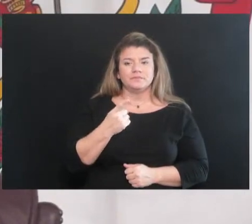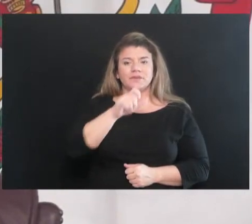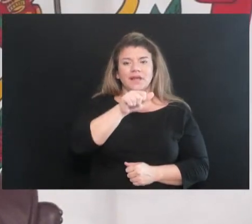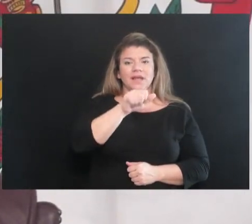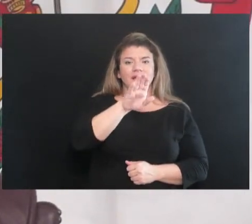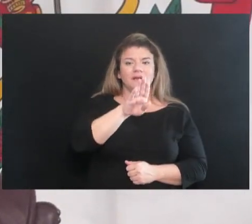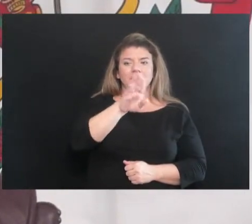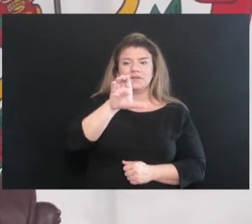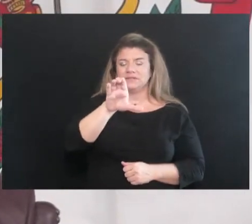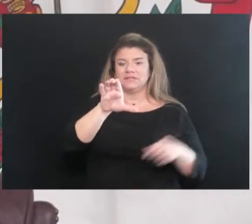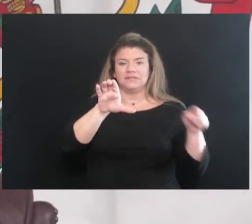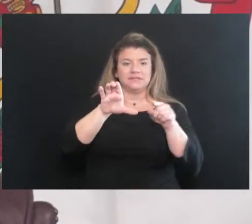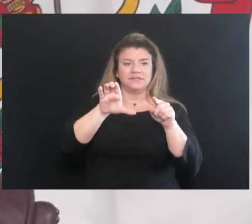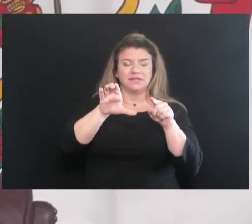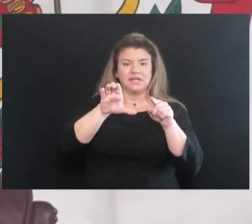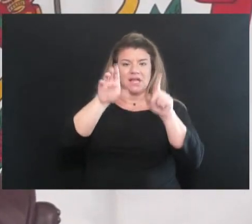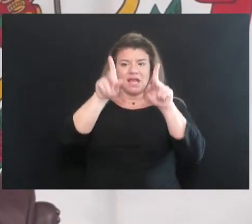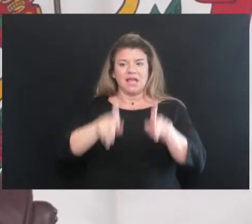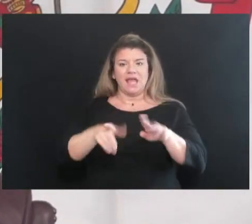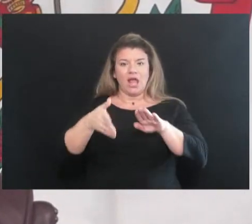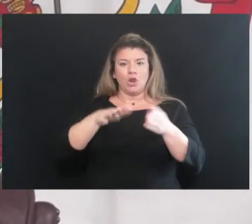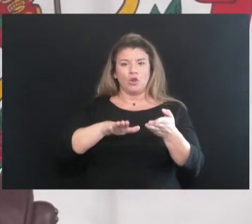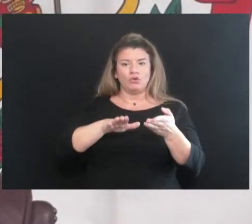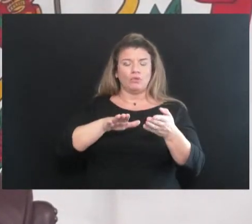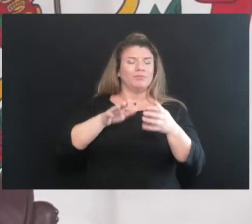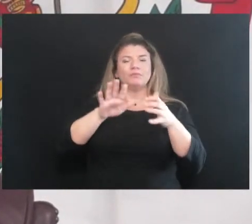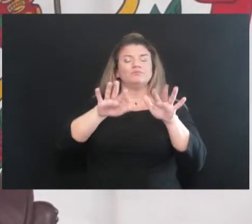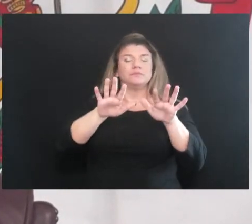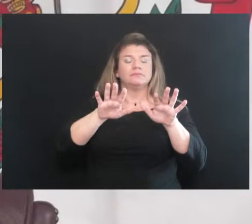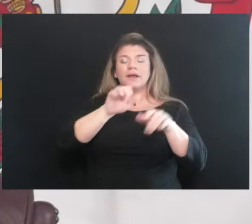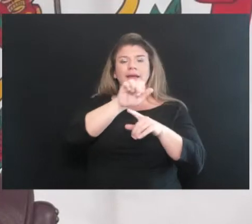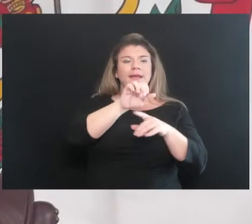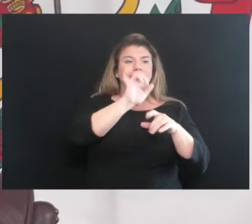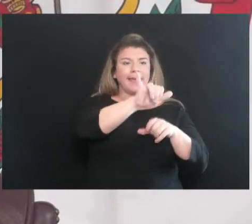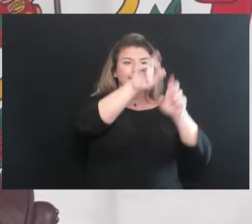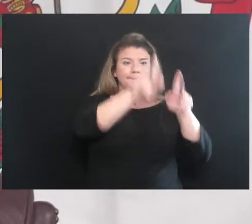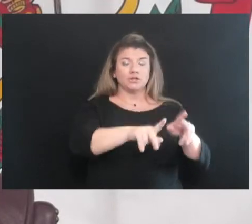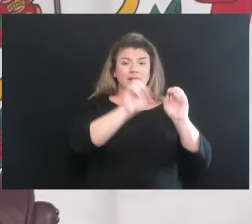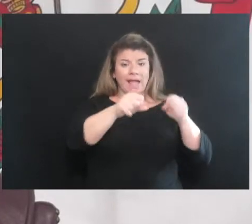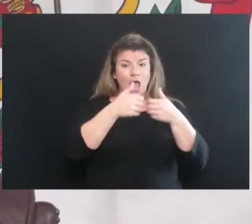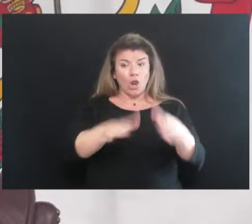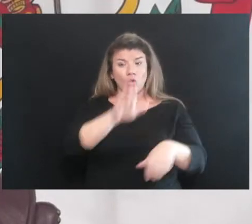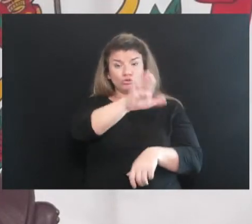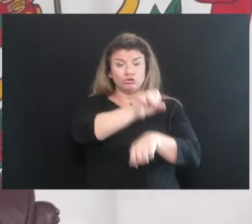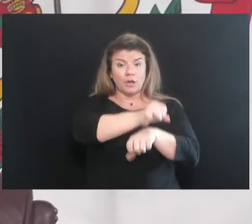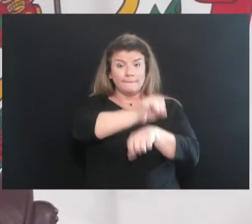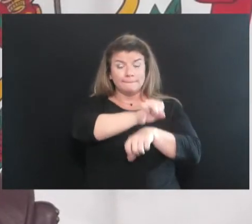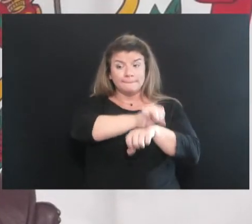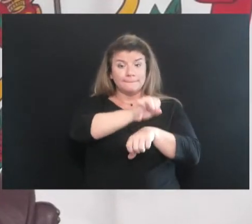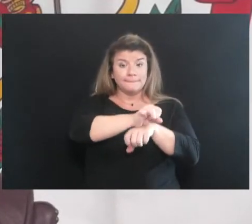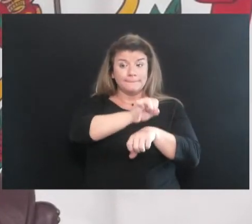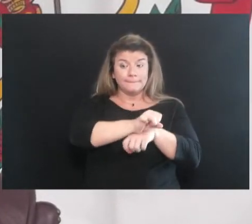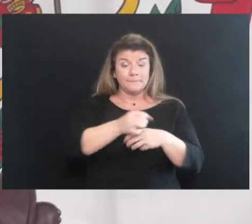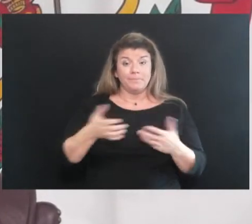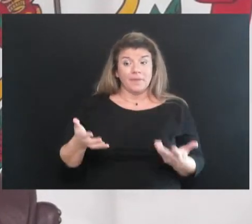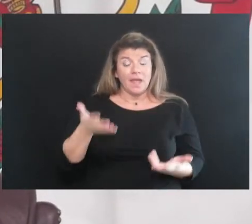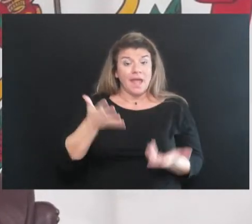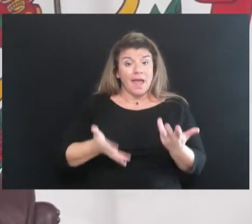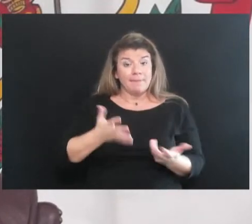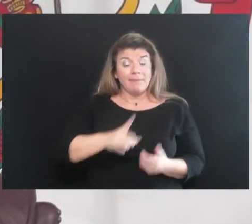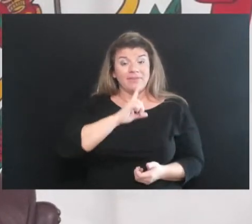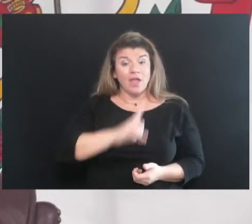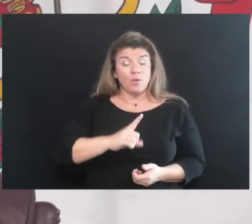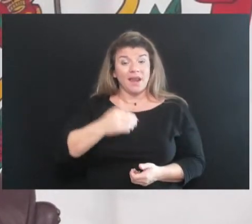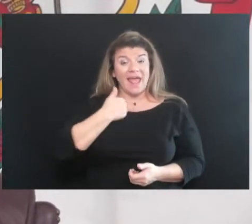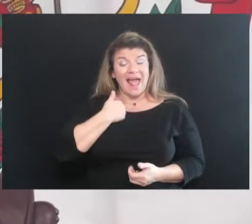ABC person or whatever like that can lose their job or whatever, and maybe they have a really